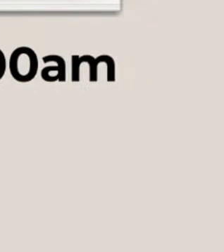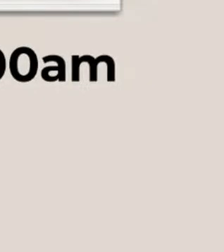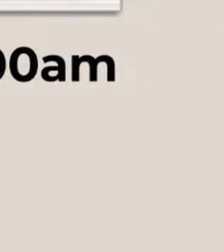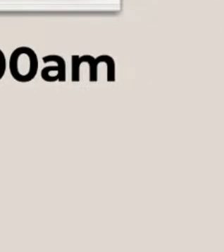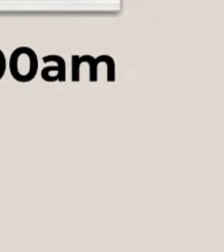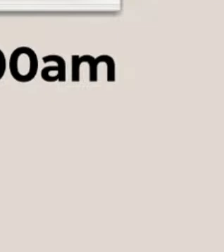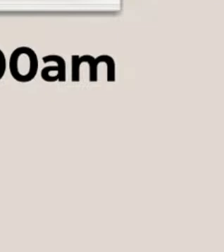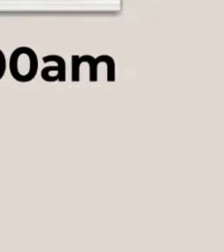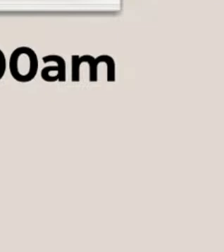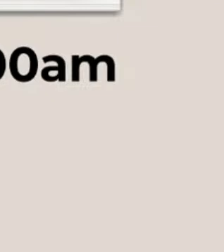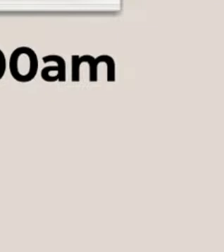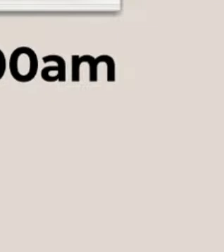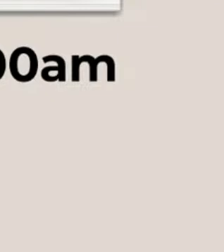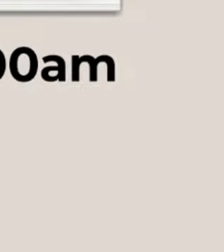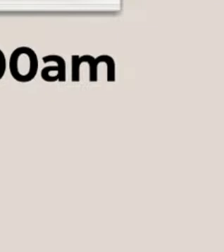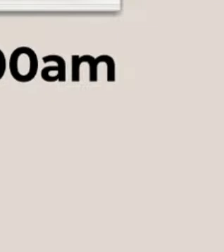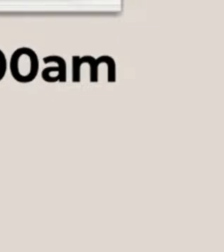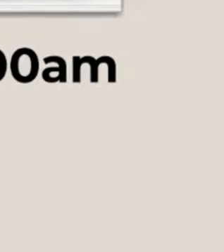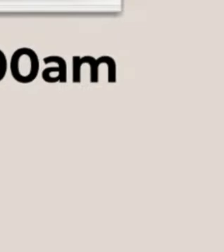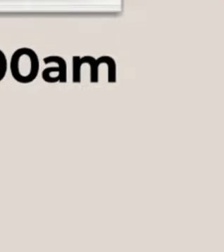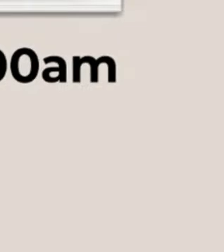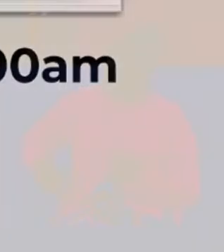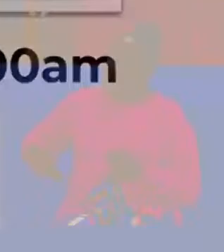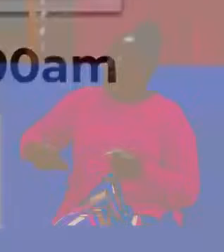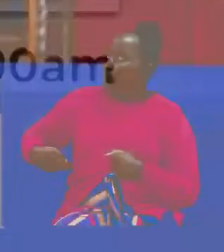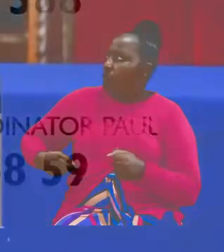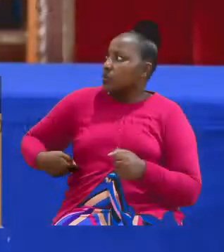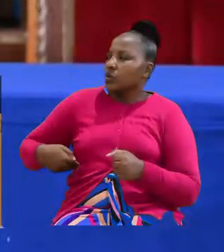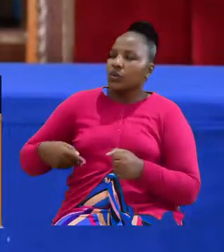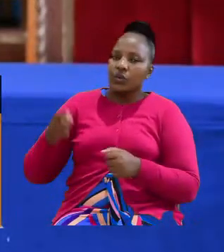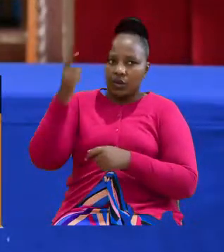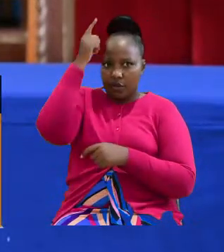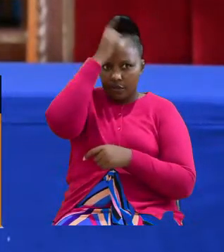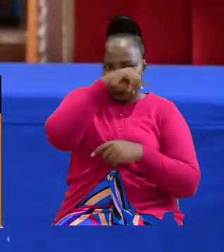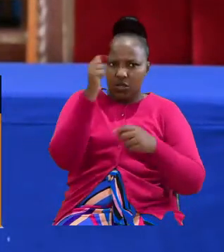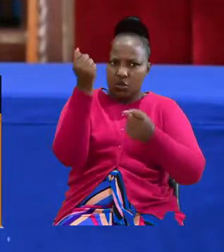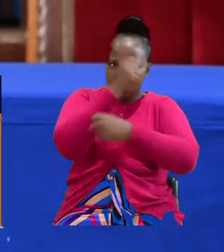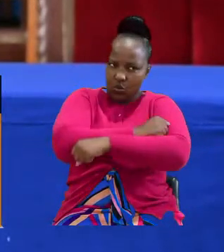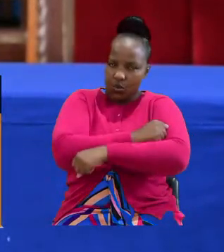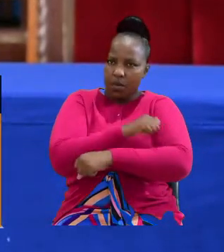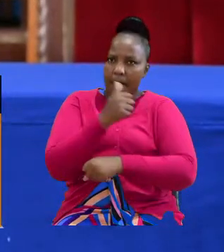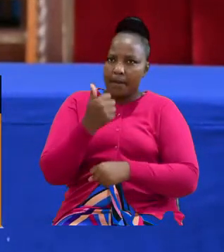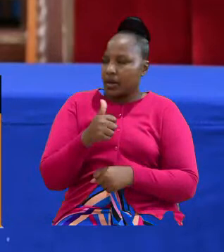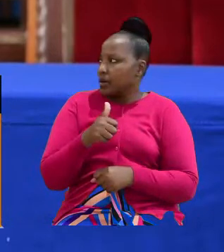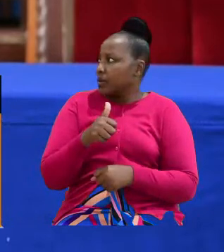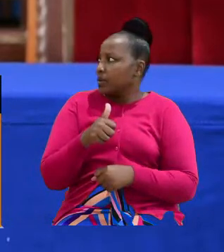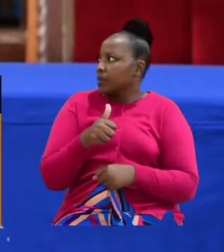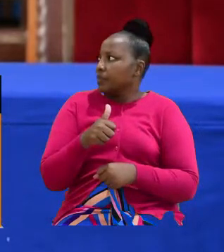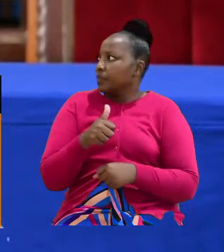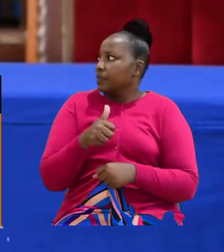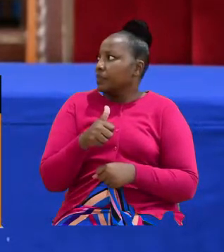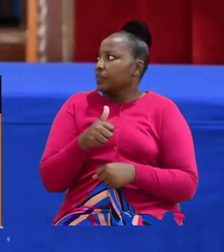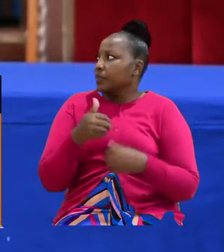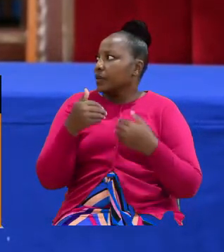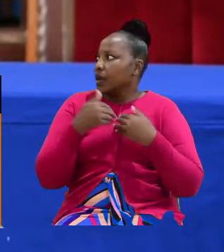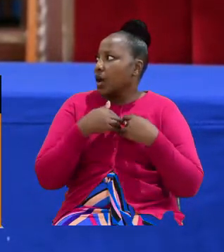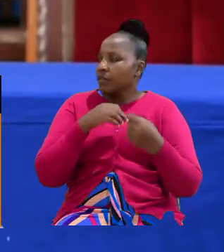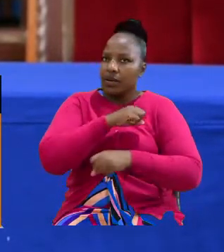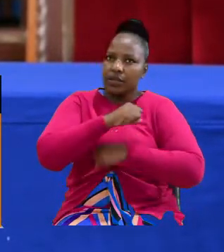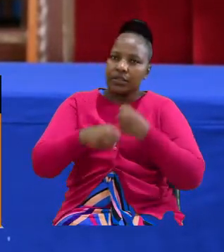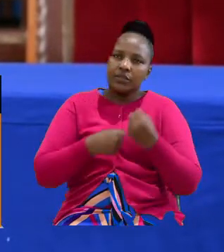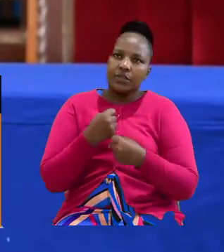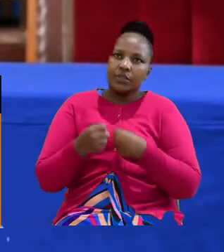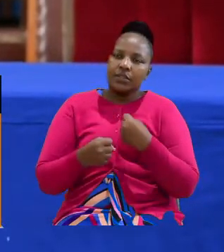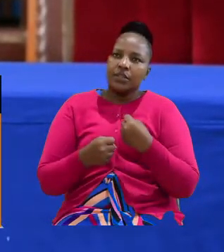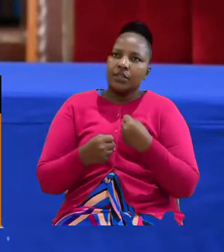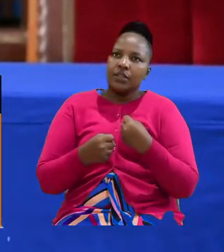teens and first years and second years. You know, they are not far from the ex-candidates. Eh? We're having an activity for you that will